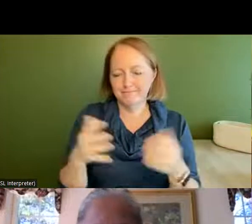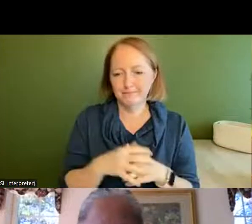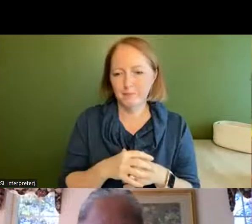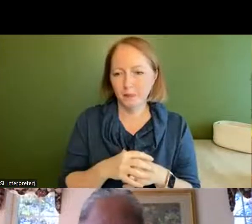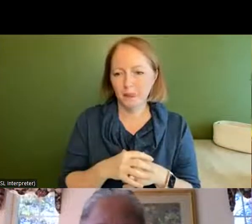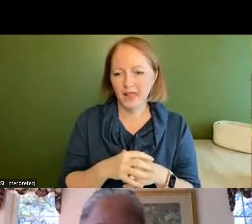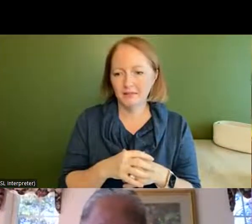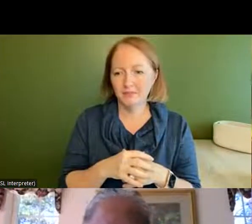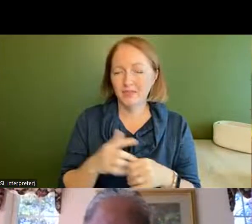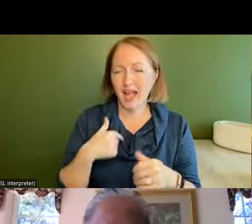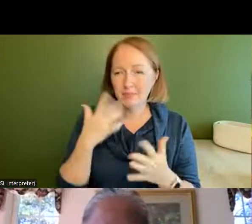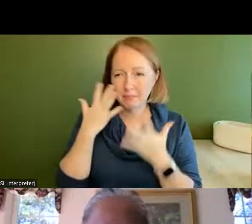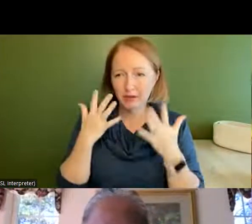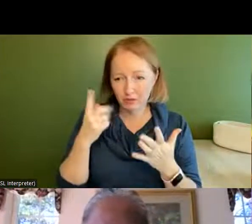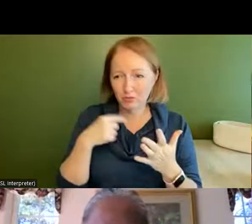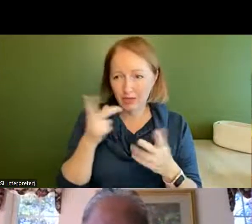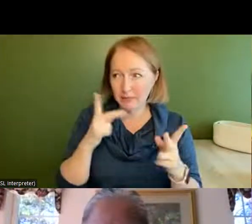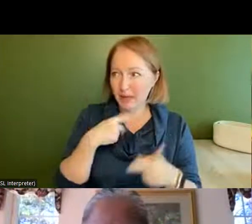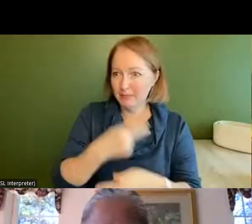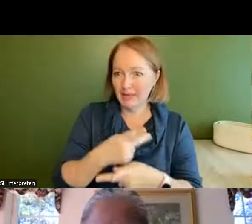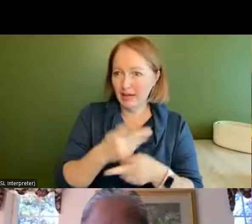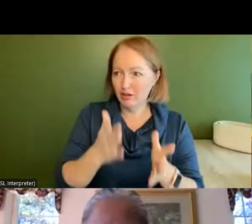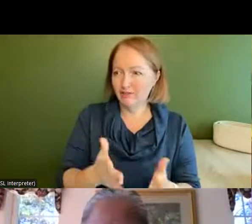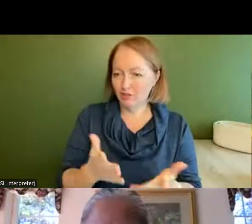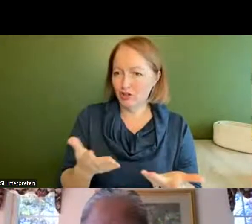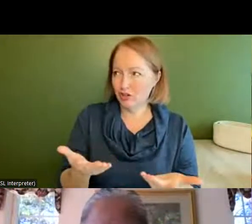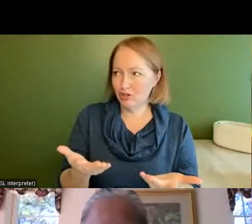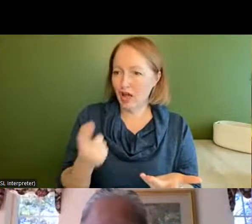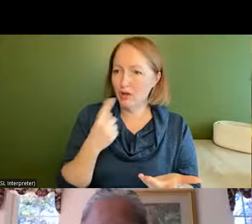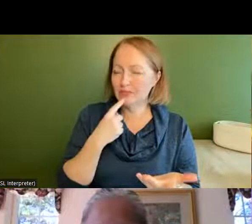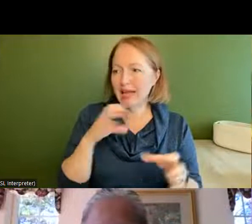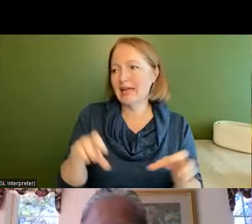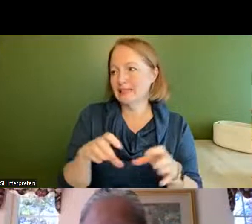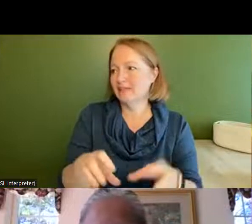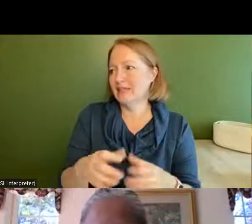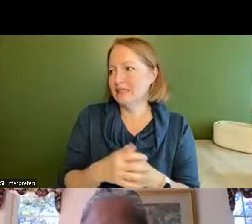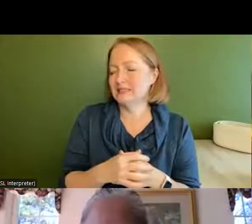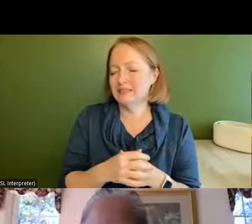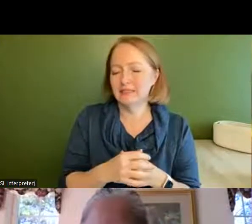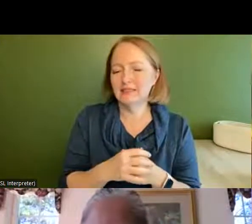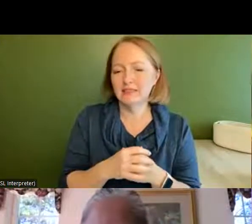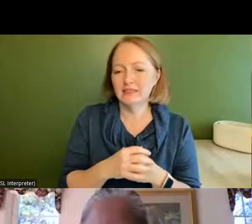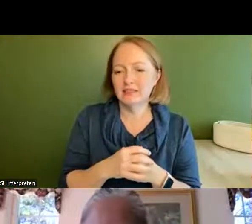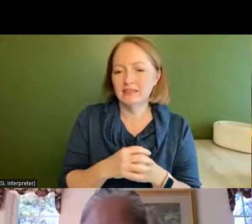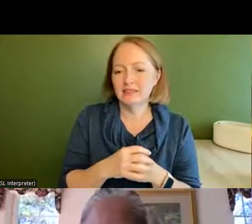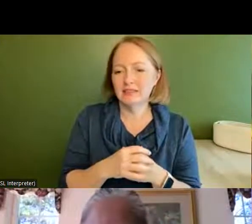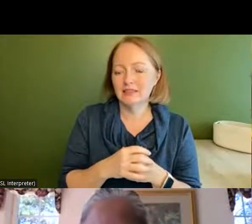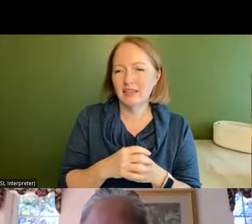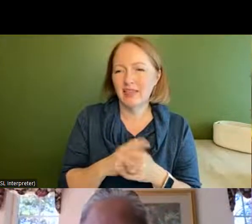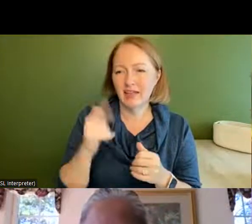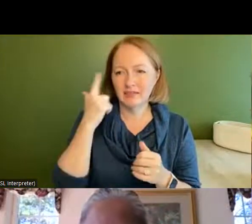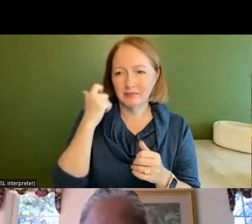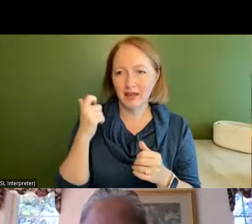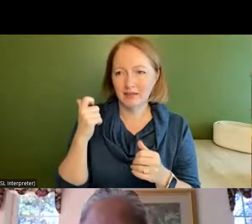I'm embarrassed to tell people I'm a caregiver. I will say activities, and that's because